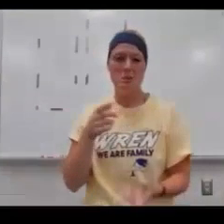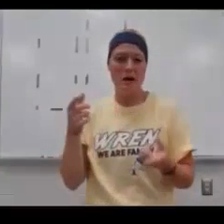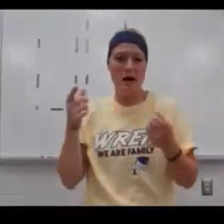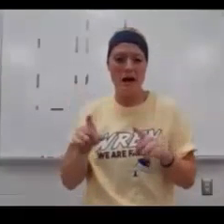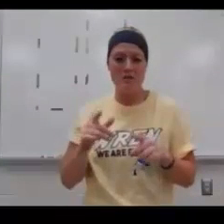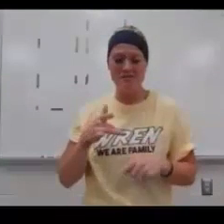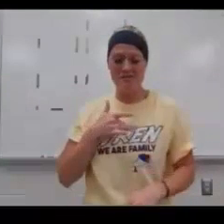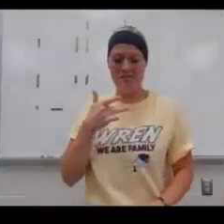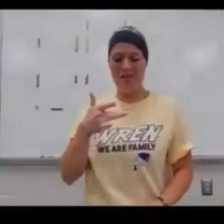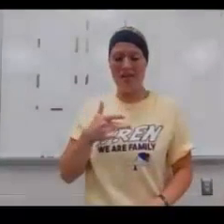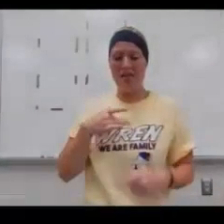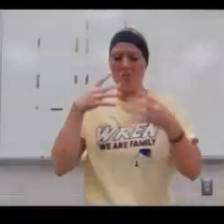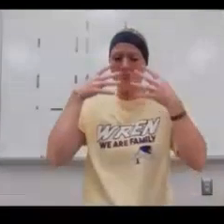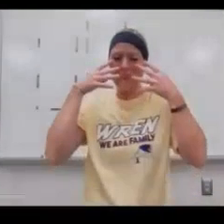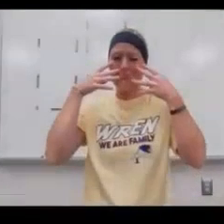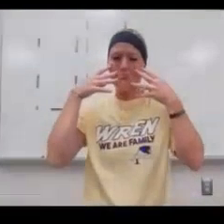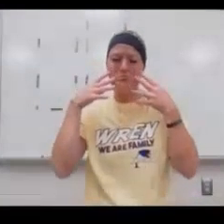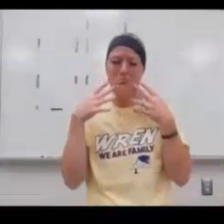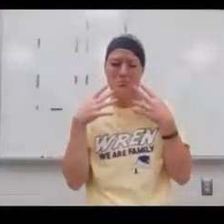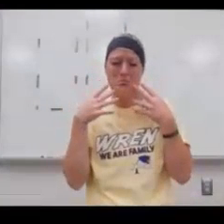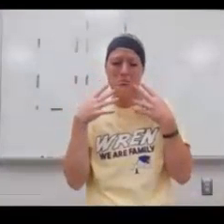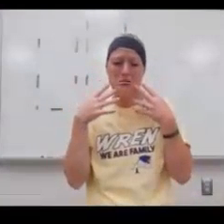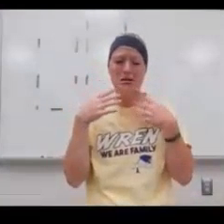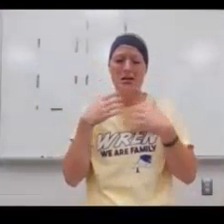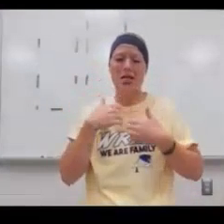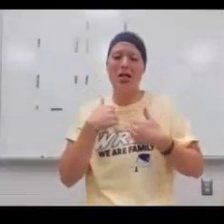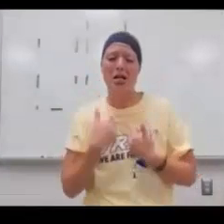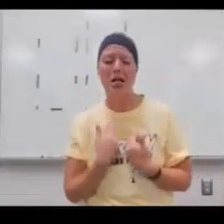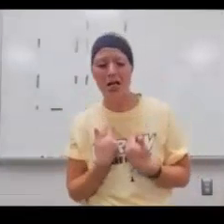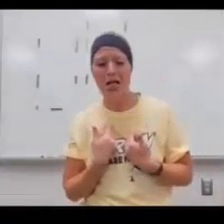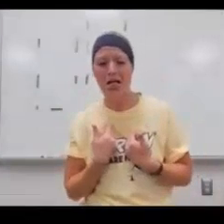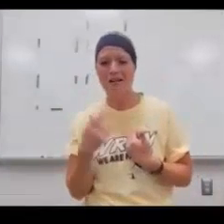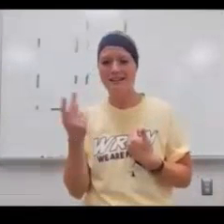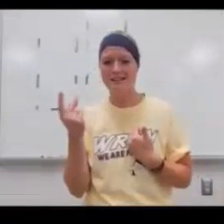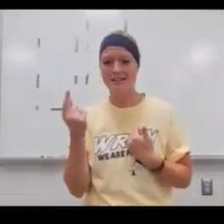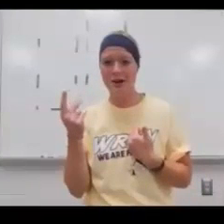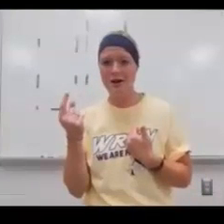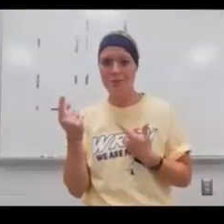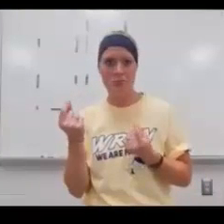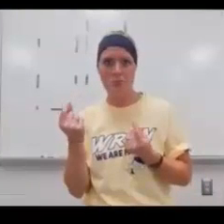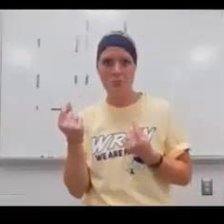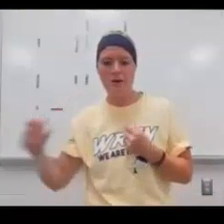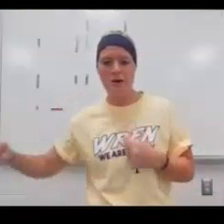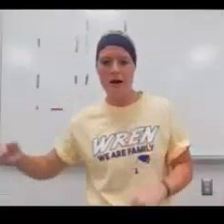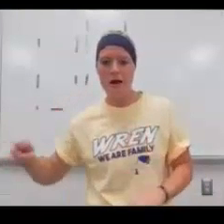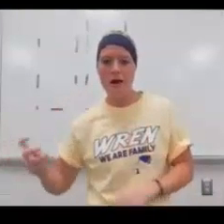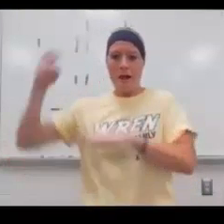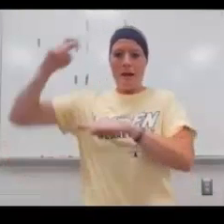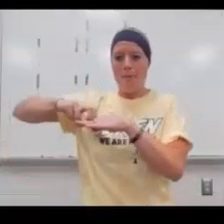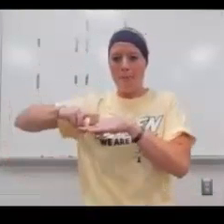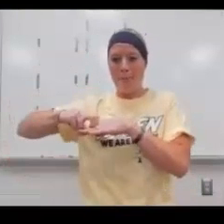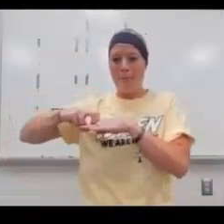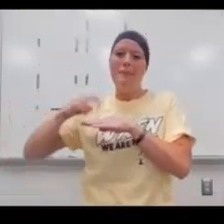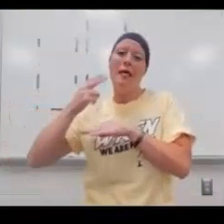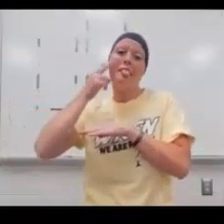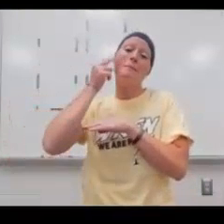Sometimes the firemen or policemen, they felt very sad and tired. So what would